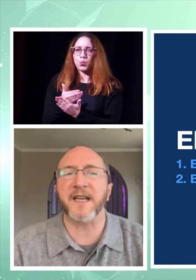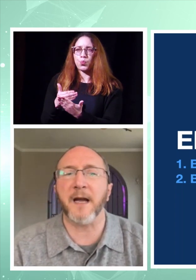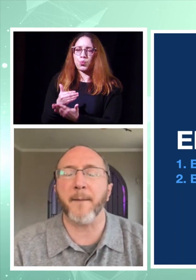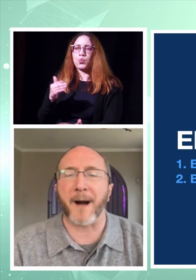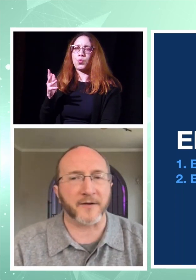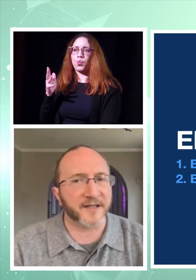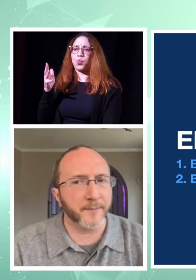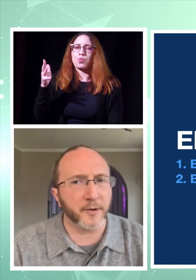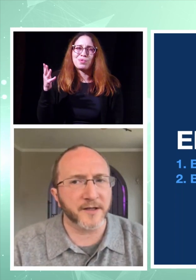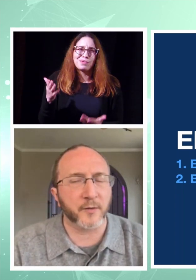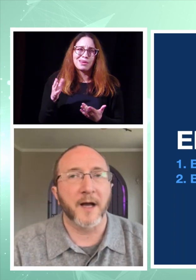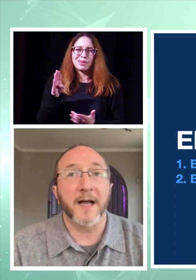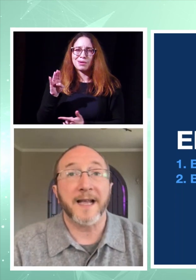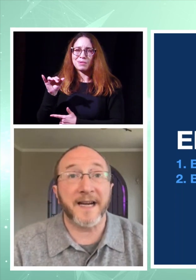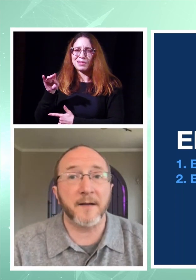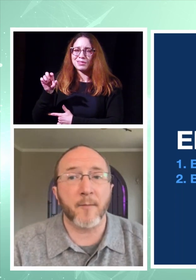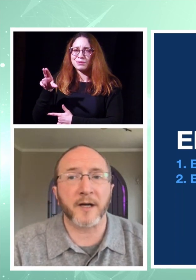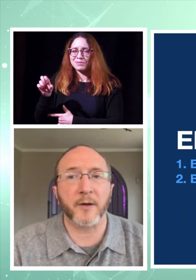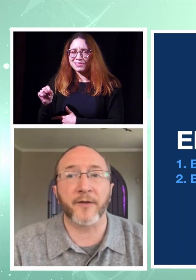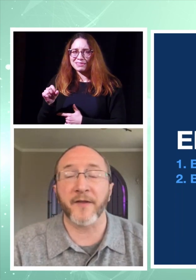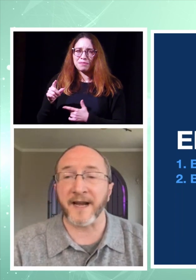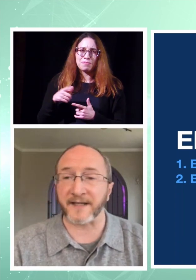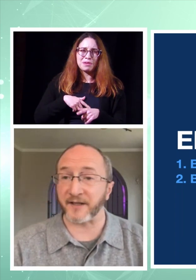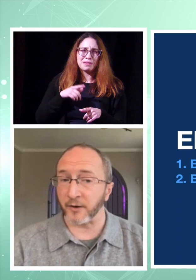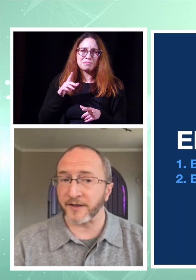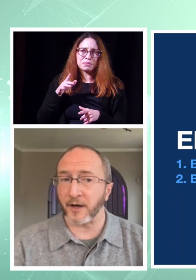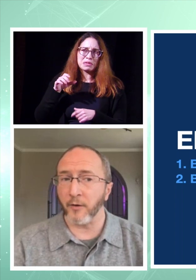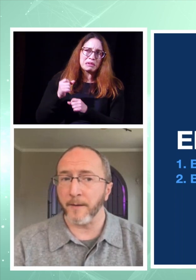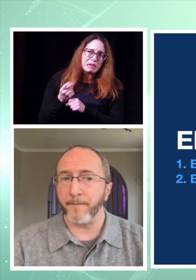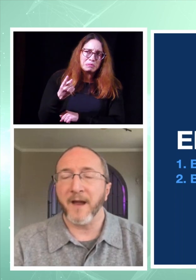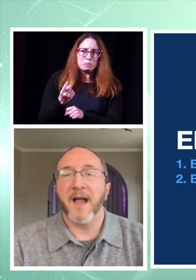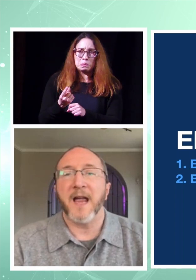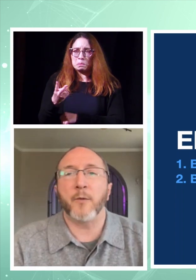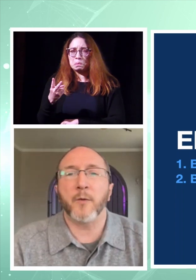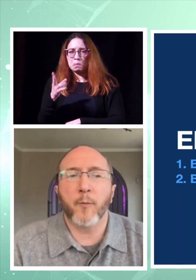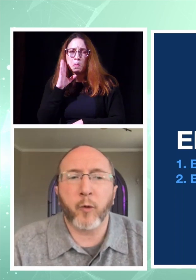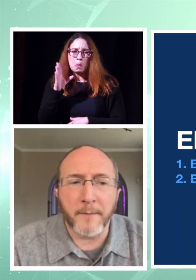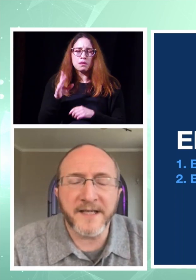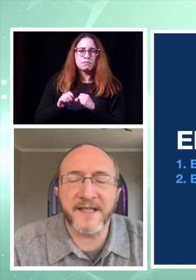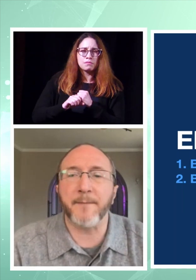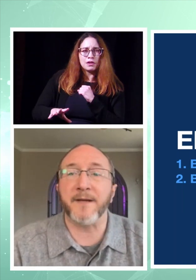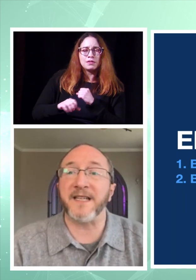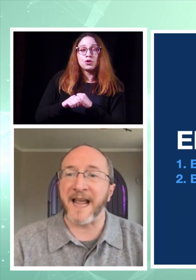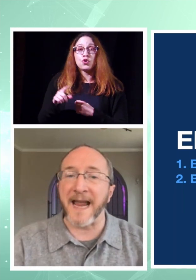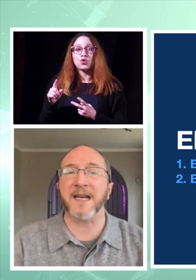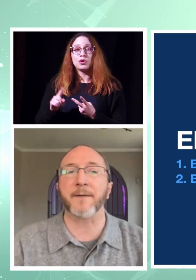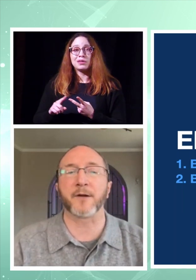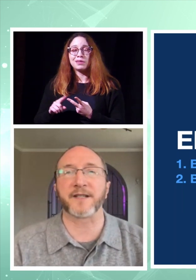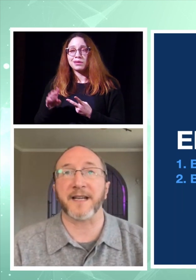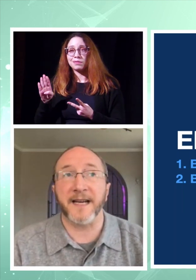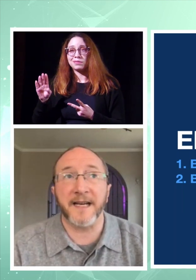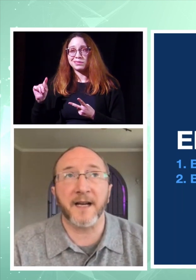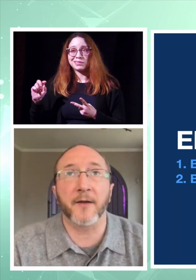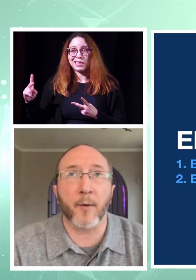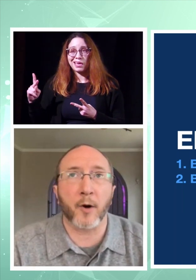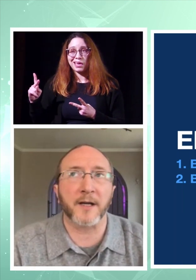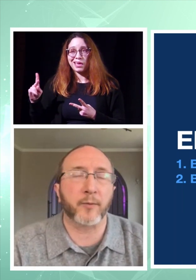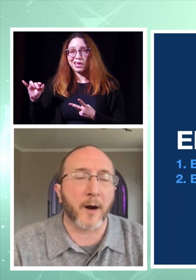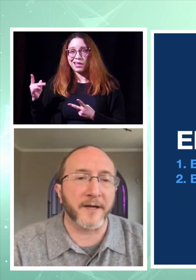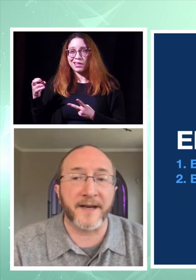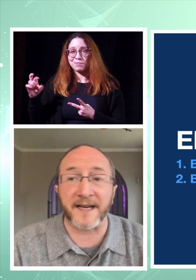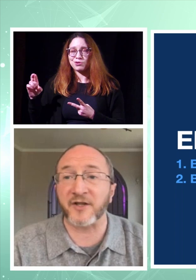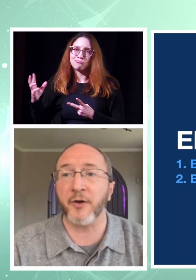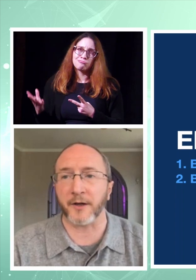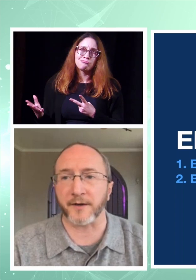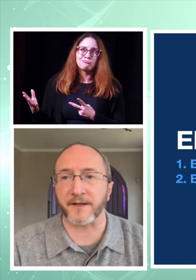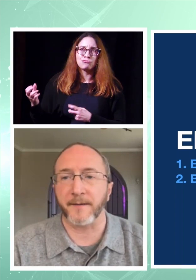probably see biosimilars hitting the market within the next year or so, and we will probably see BTK inhibitors hitting the market